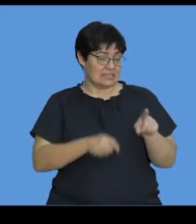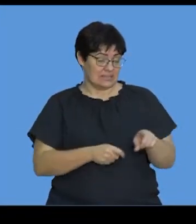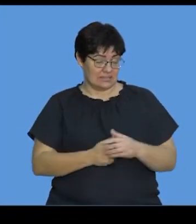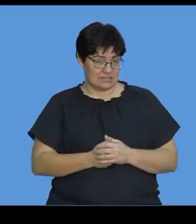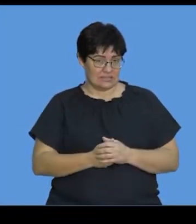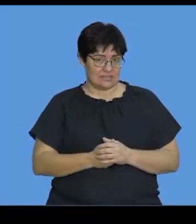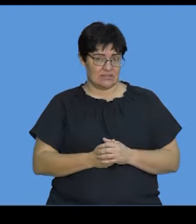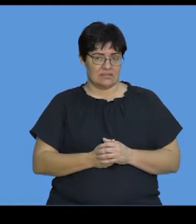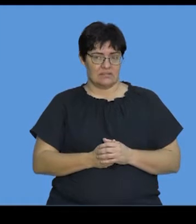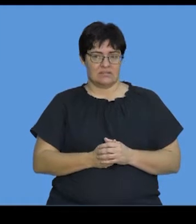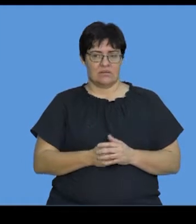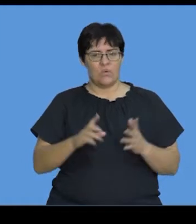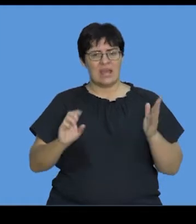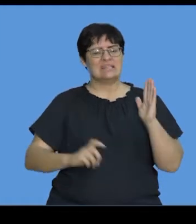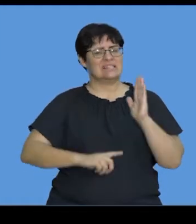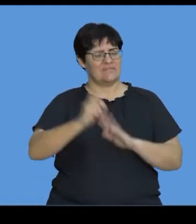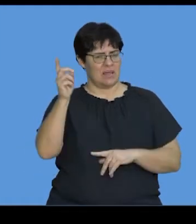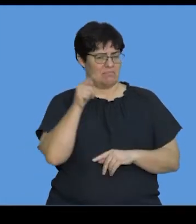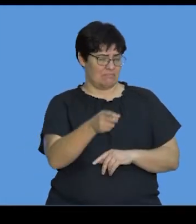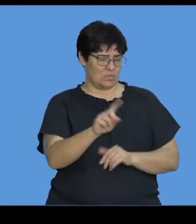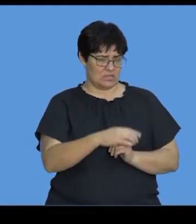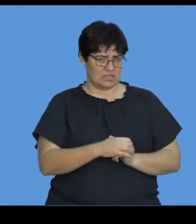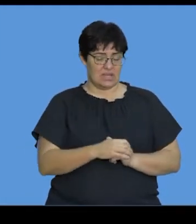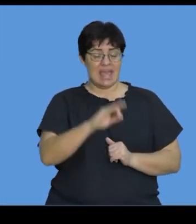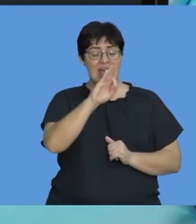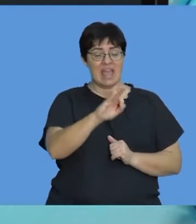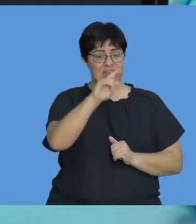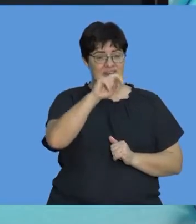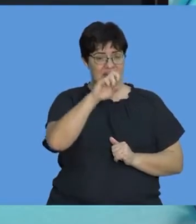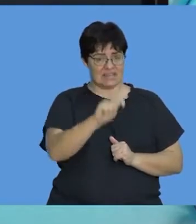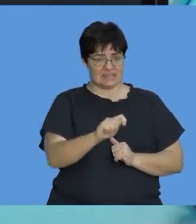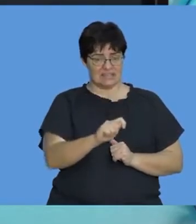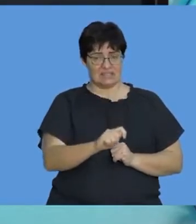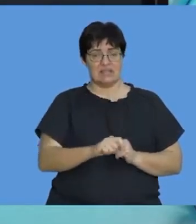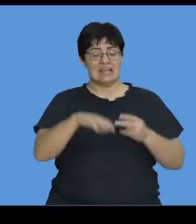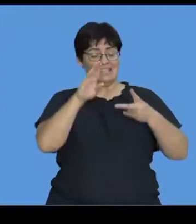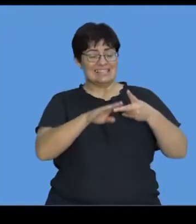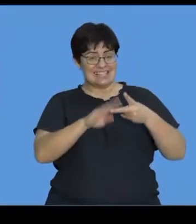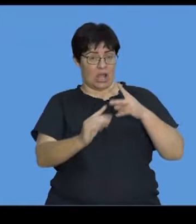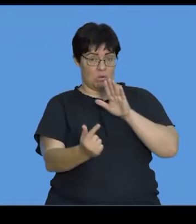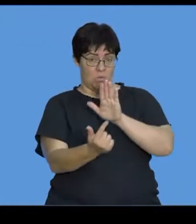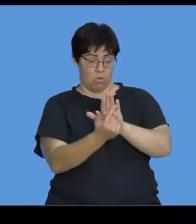Now we're going to develop something here, okay? F net, Newton's second law,